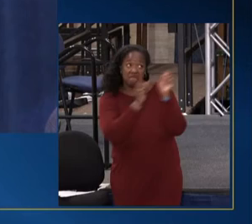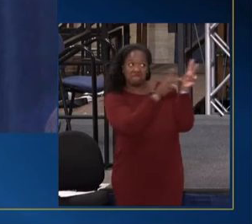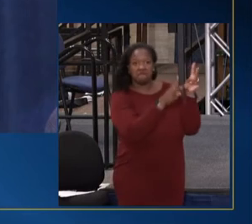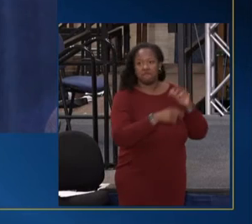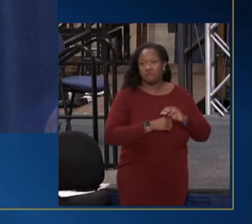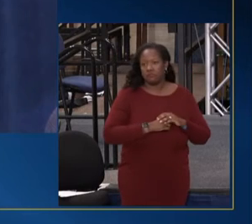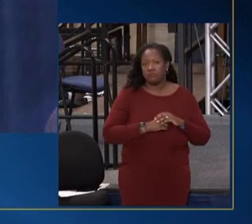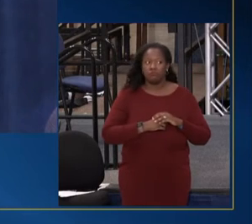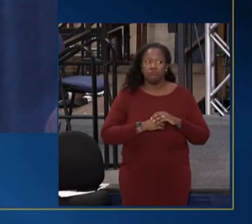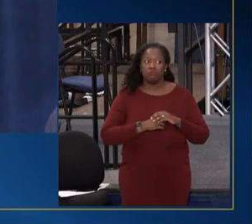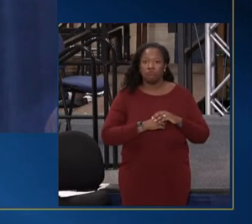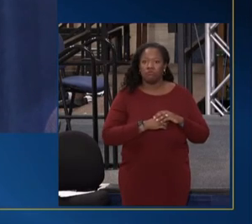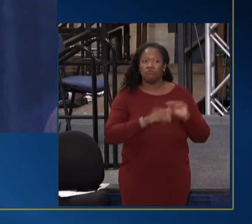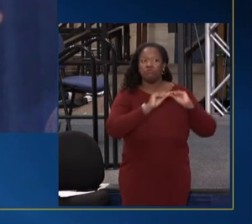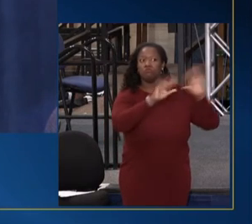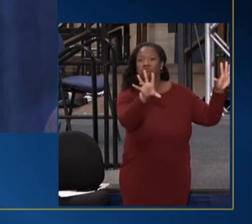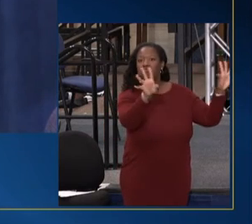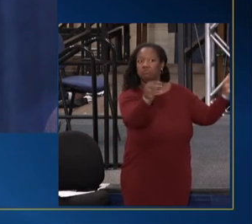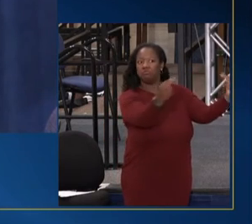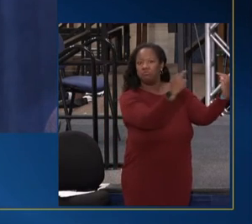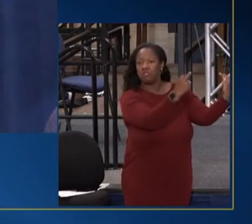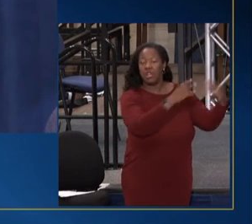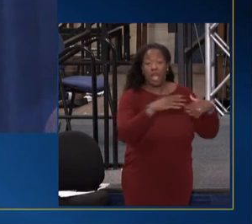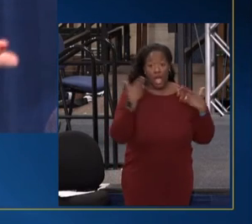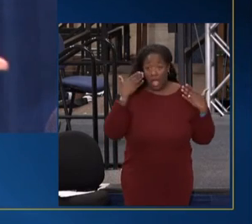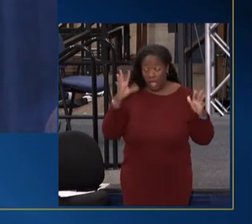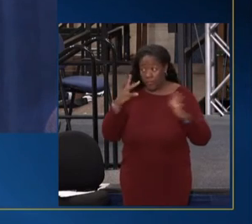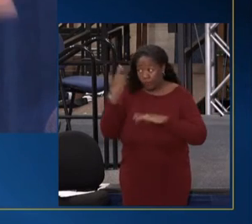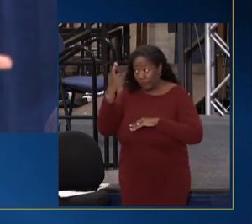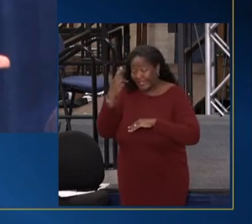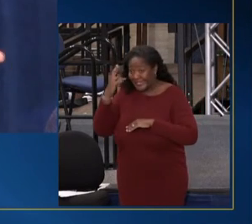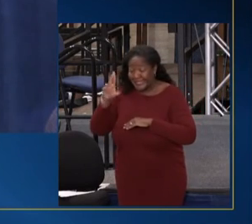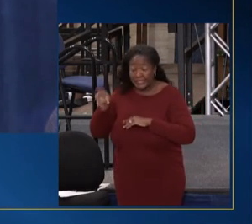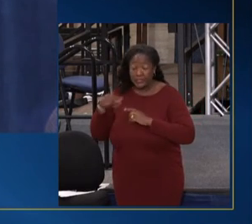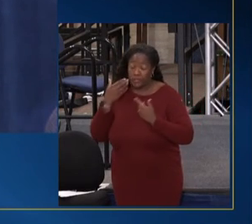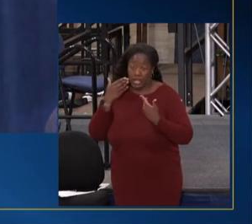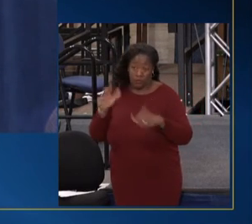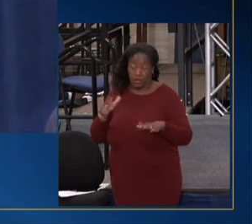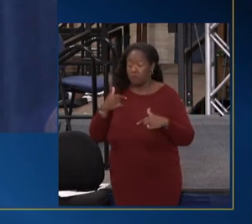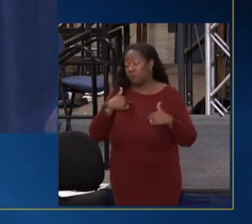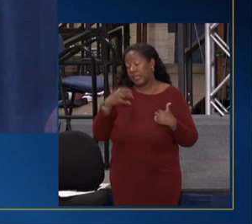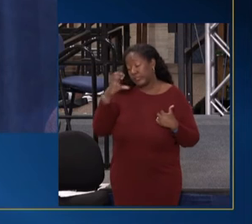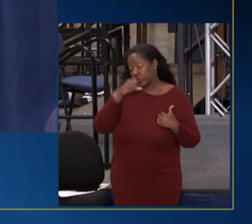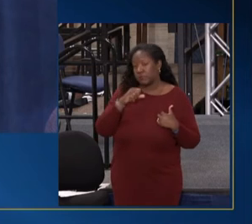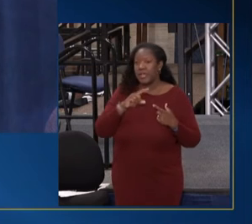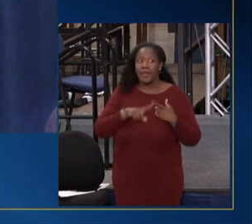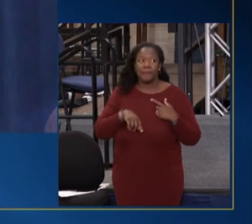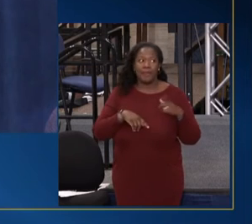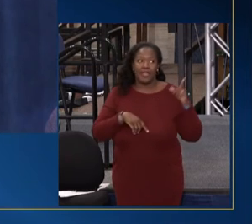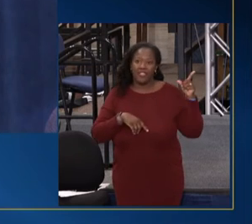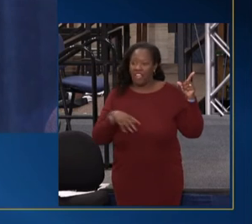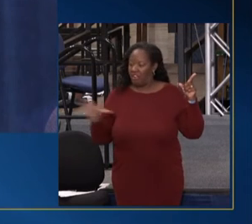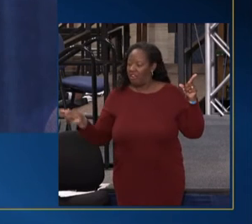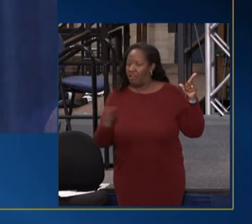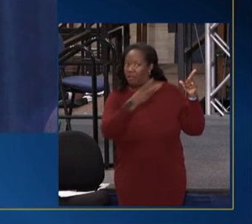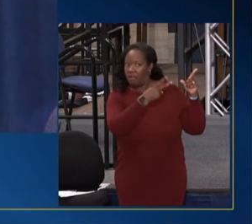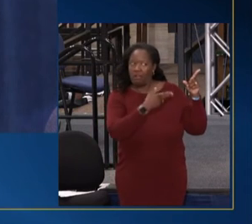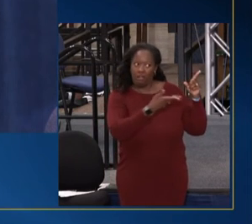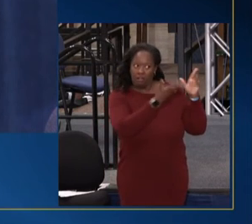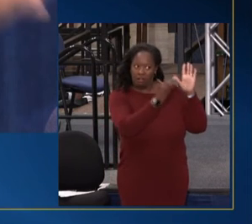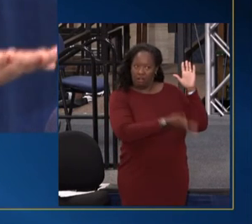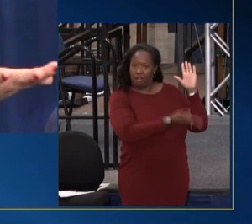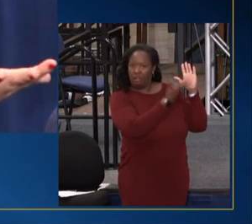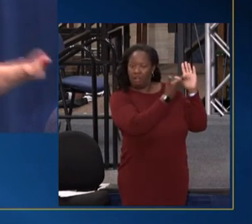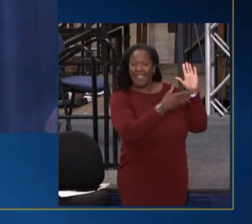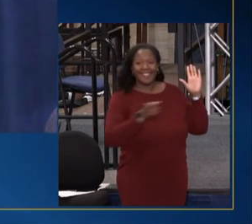I don't know the intent. I can assume what I think the intent is. but taking those steps and then making that data